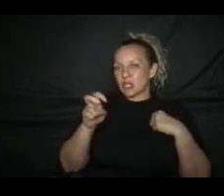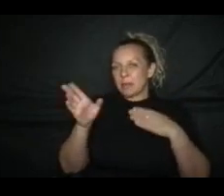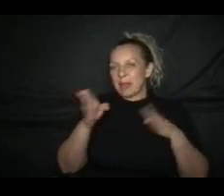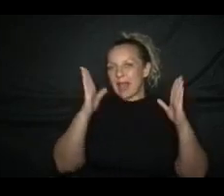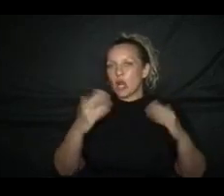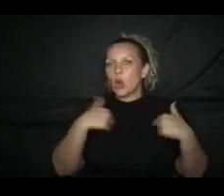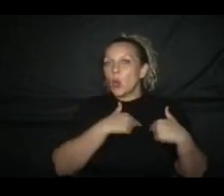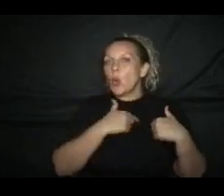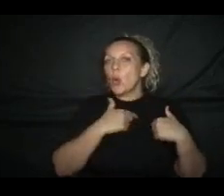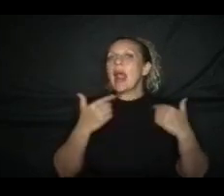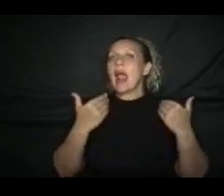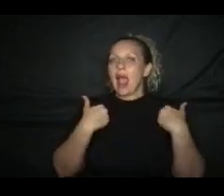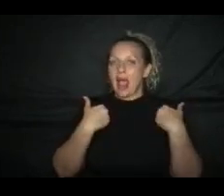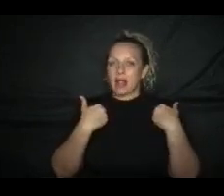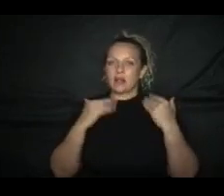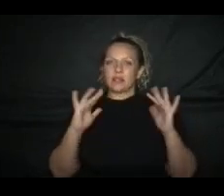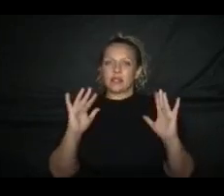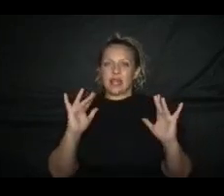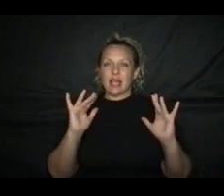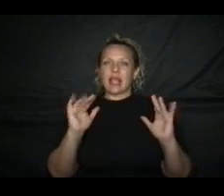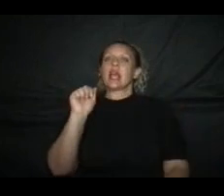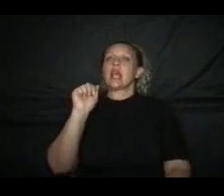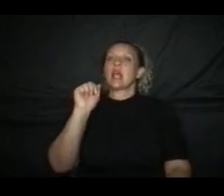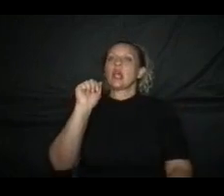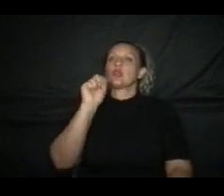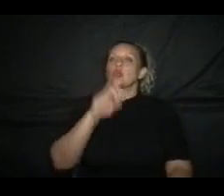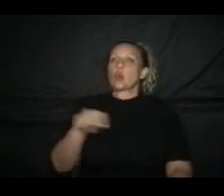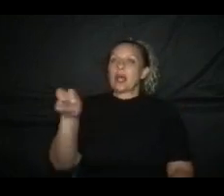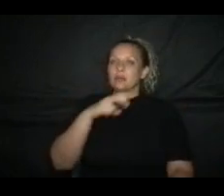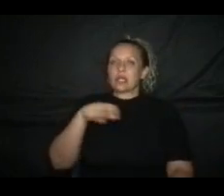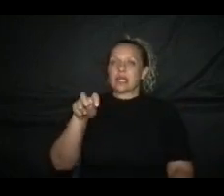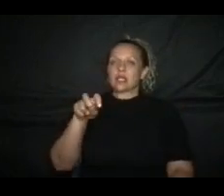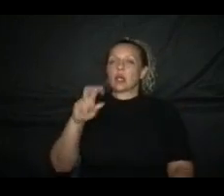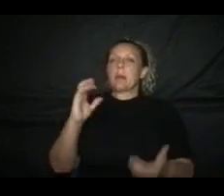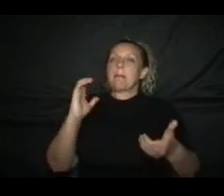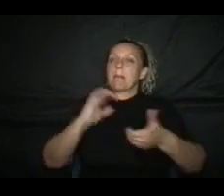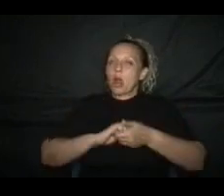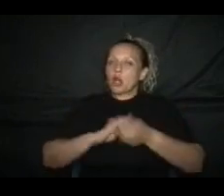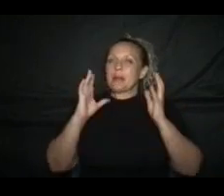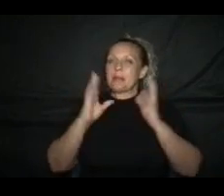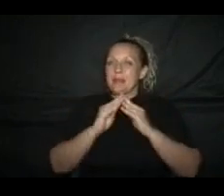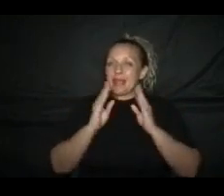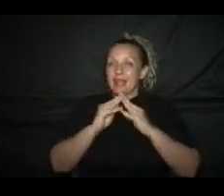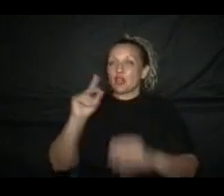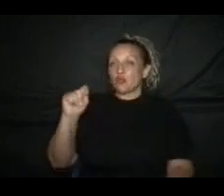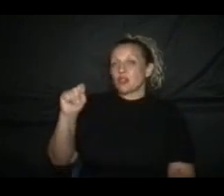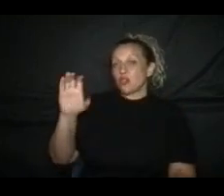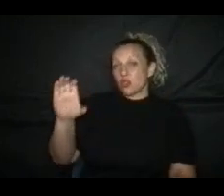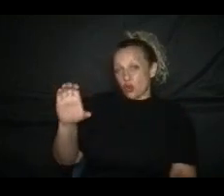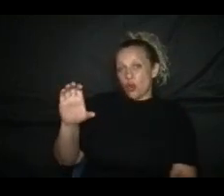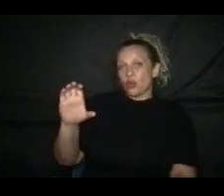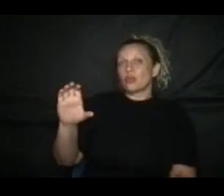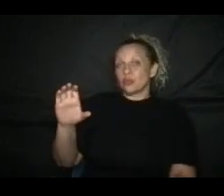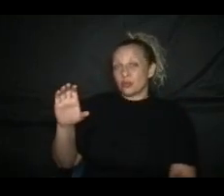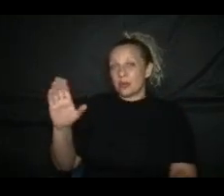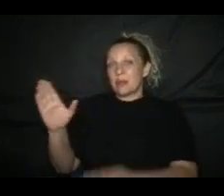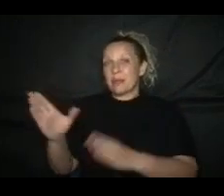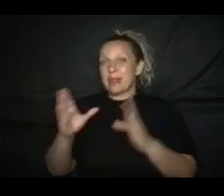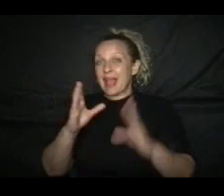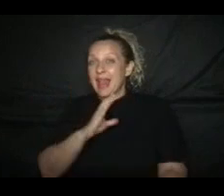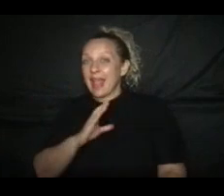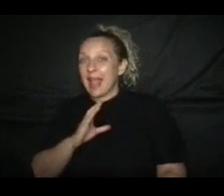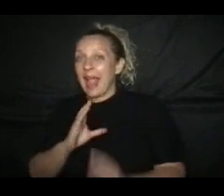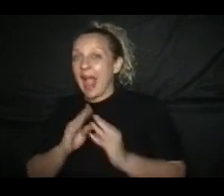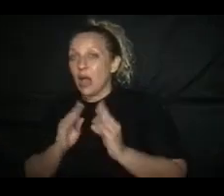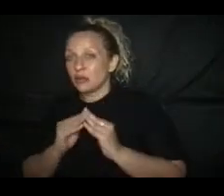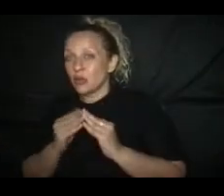We held a transportation partners meeting where Treasure Coast Planning Council was present, PalmTran was